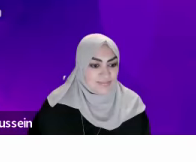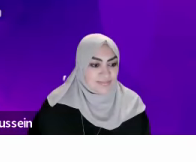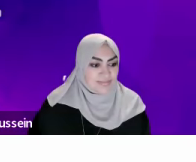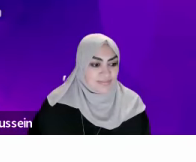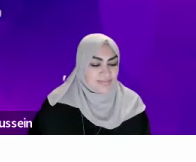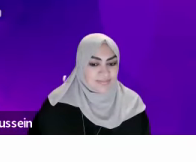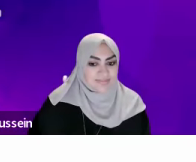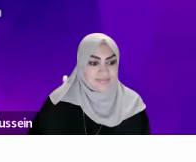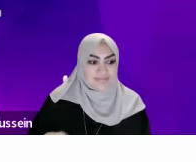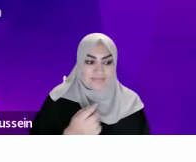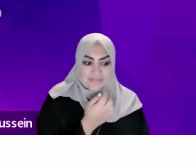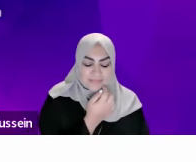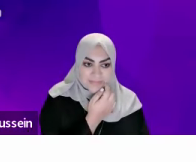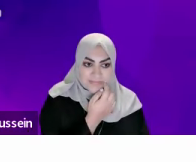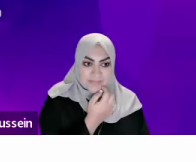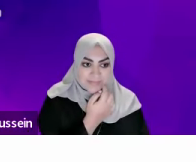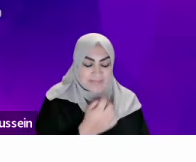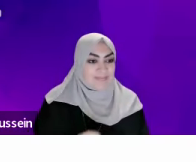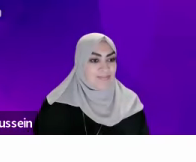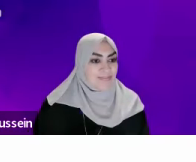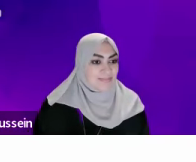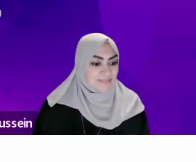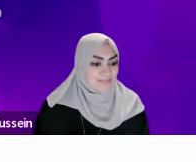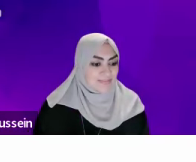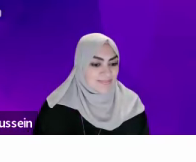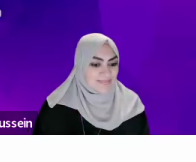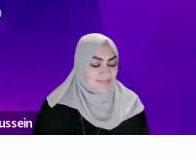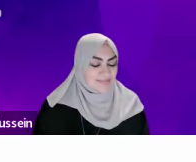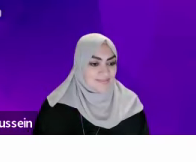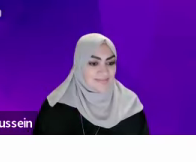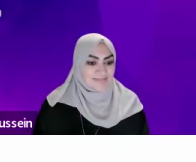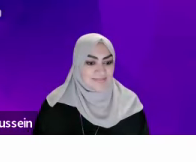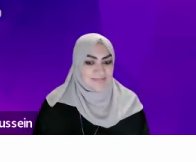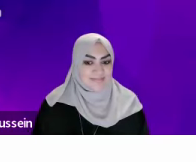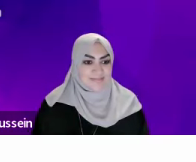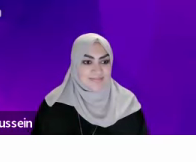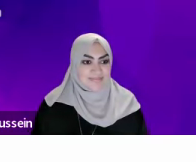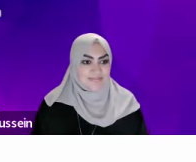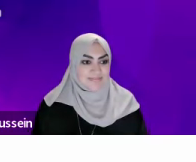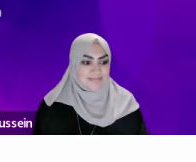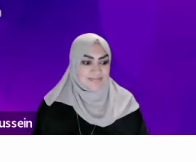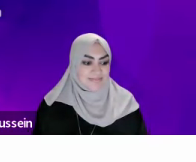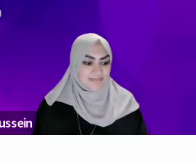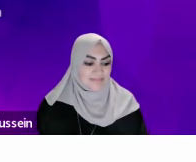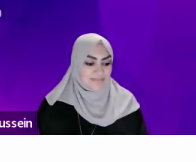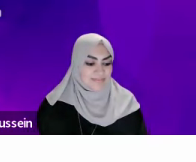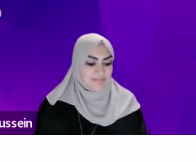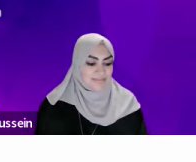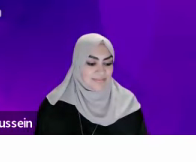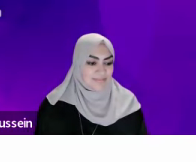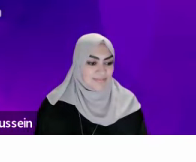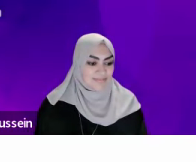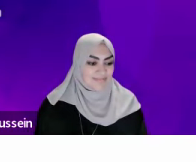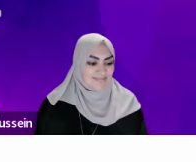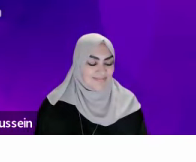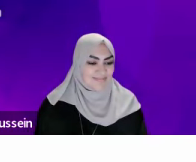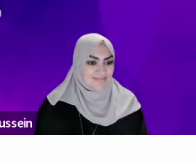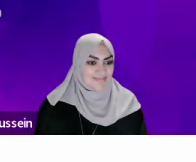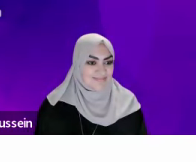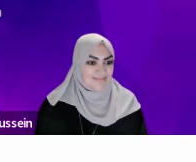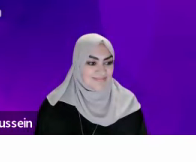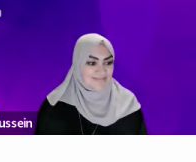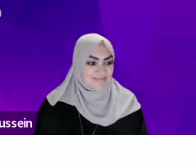We did. We're going to move into our center time and practice row and the skills that we have learned. Here are our centers. Oh, I saw and I heard you